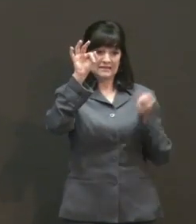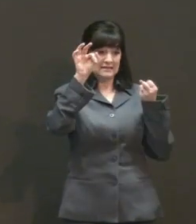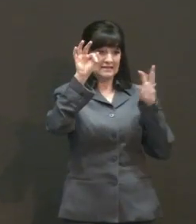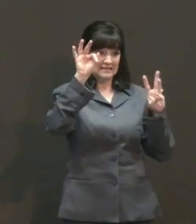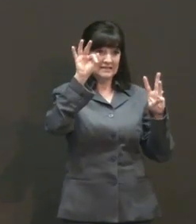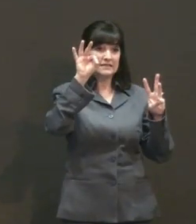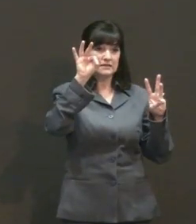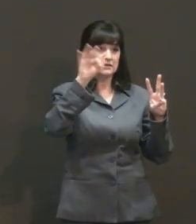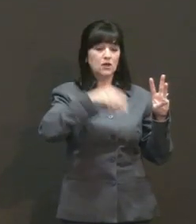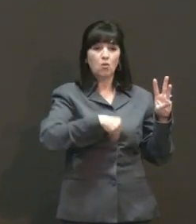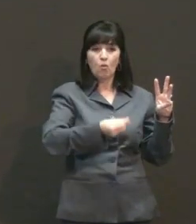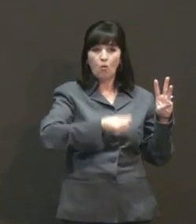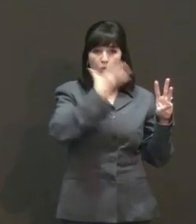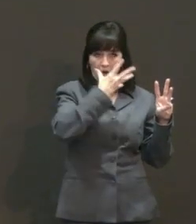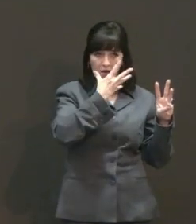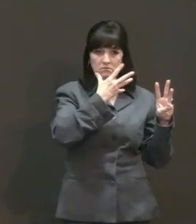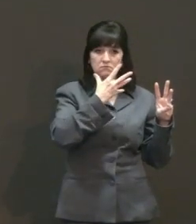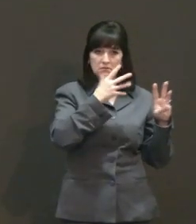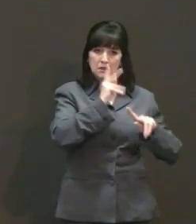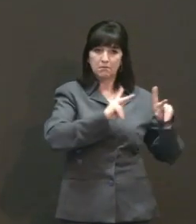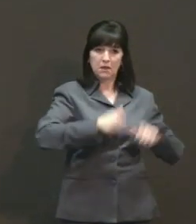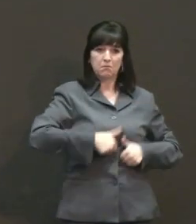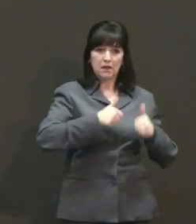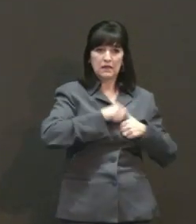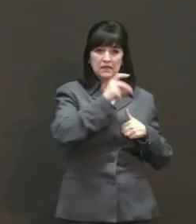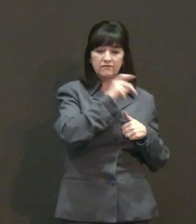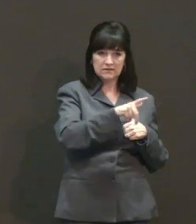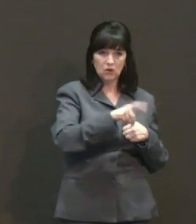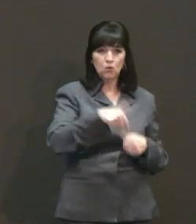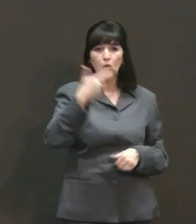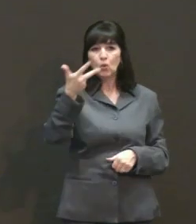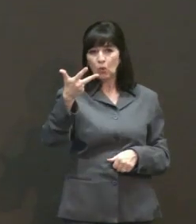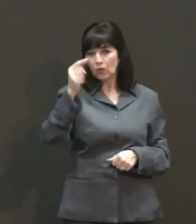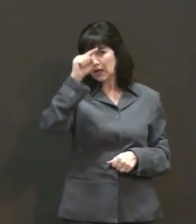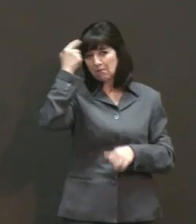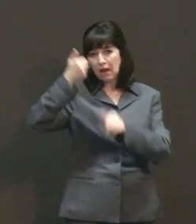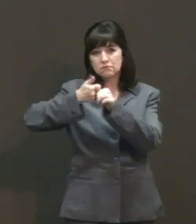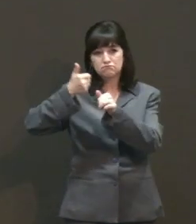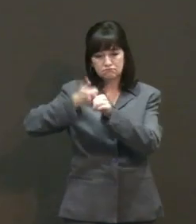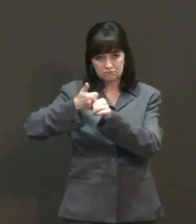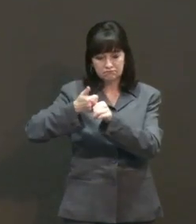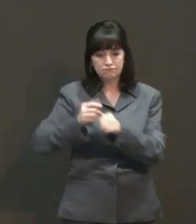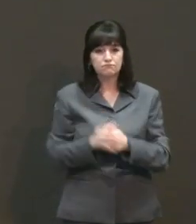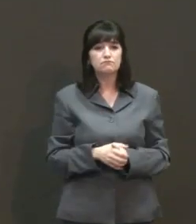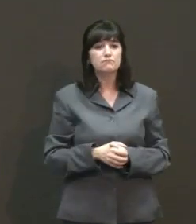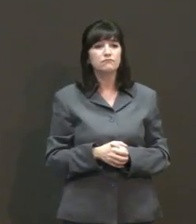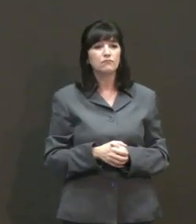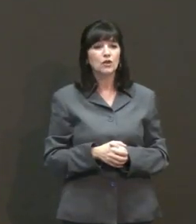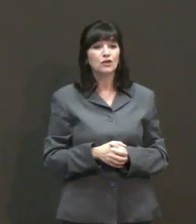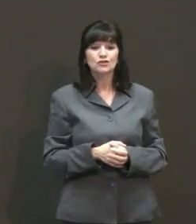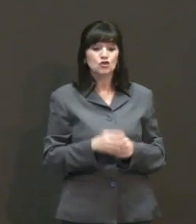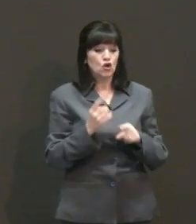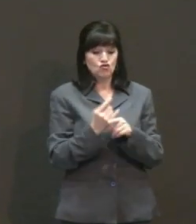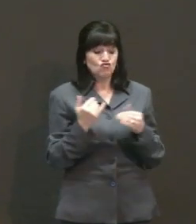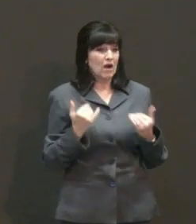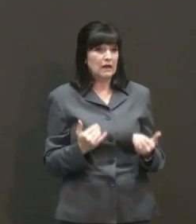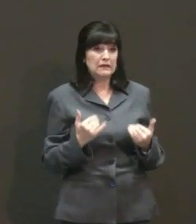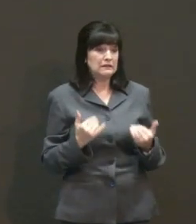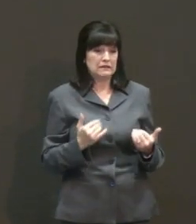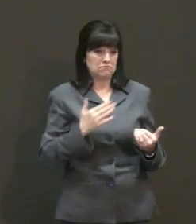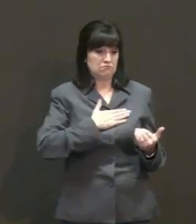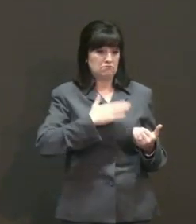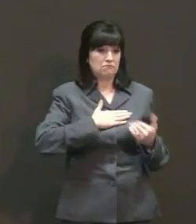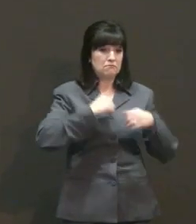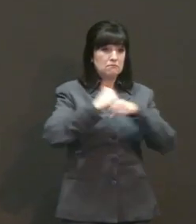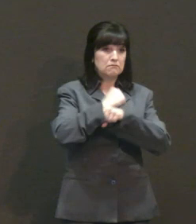white Delawareans and 3 are Black. So at this point, our data don't mirror what some states